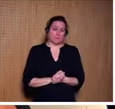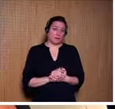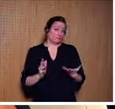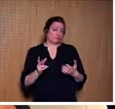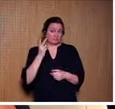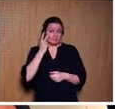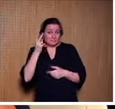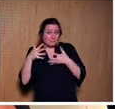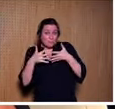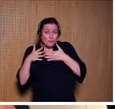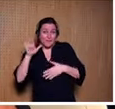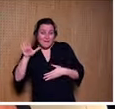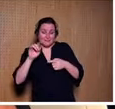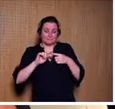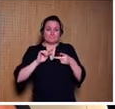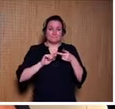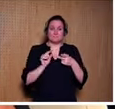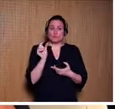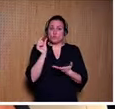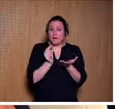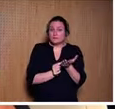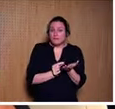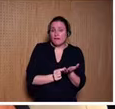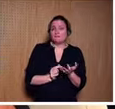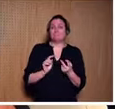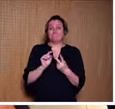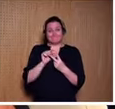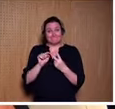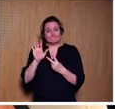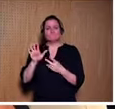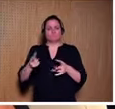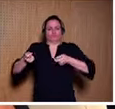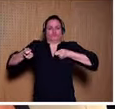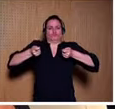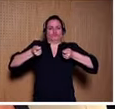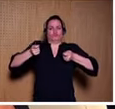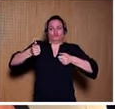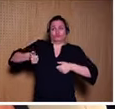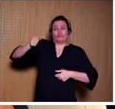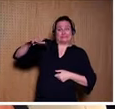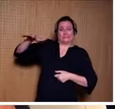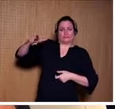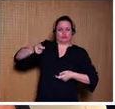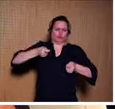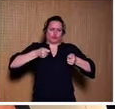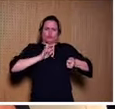in the US, you can see it in Uganda, this effort to try and control bodily autonomy and integrity of all of